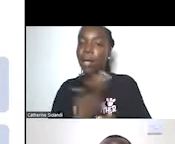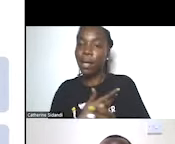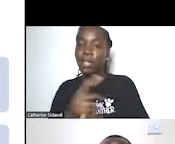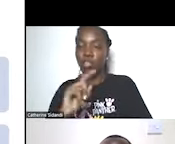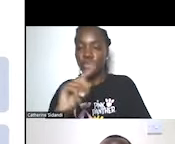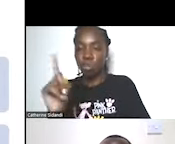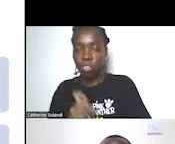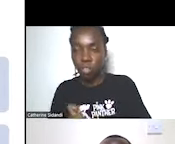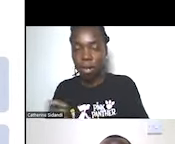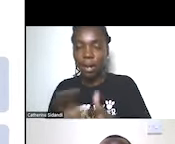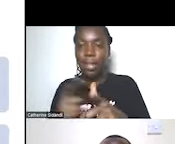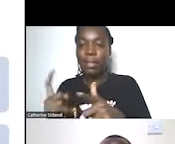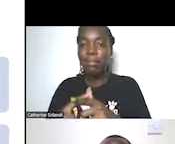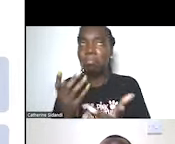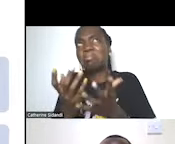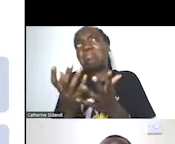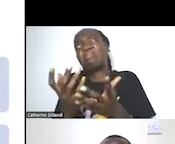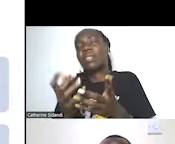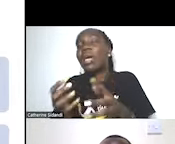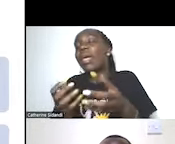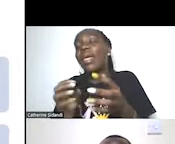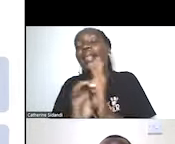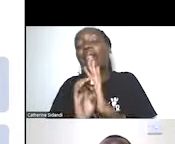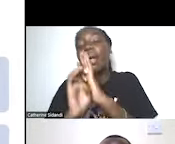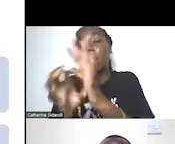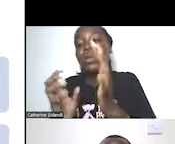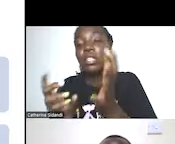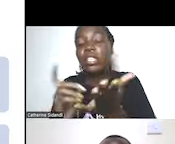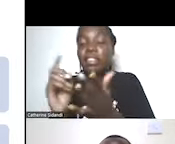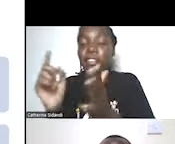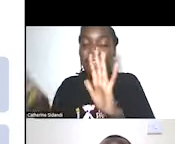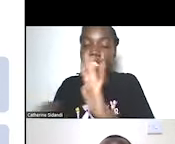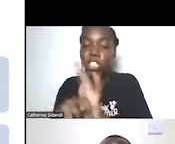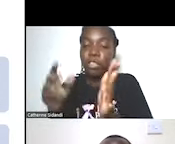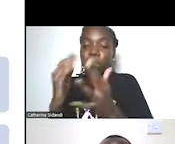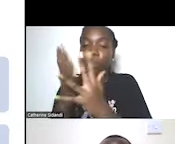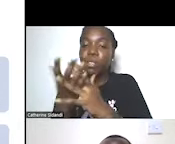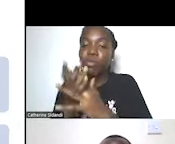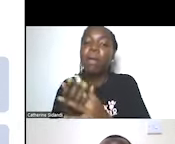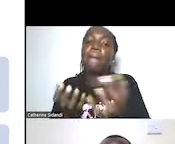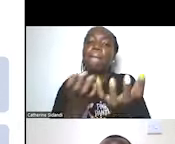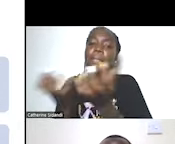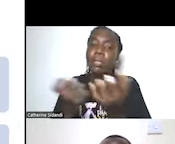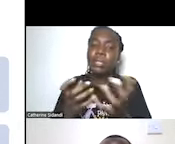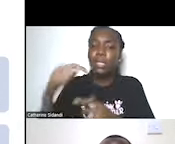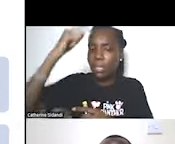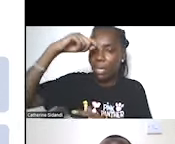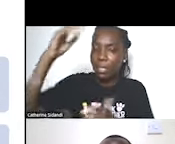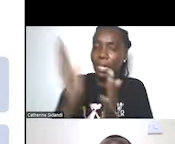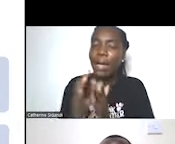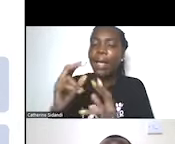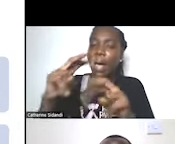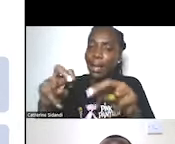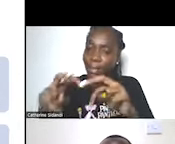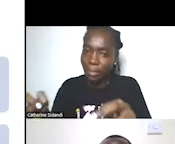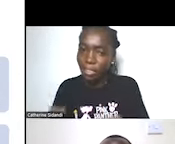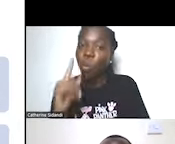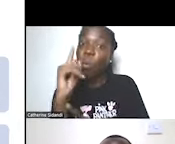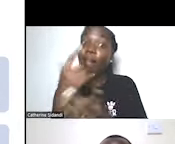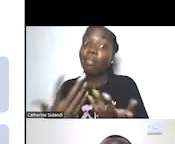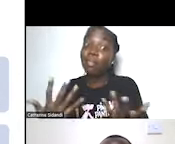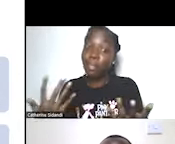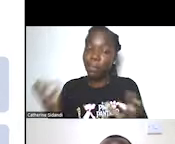an example to just differentiate between business intelligence and business analytics, one scenario would be that